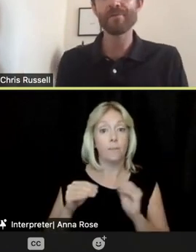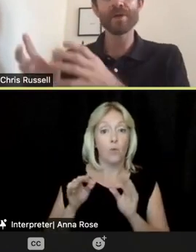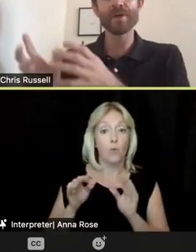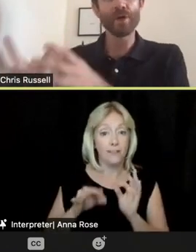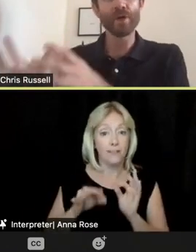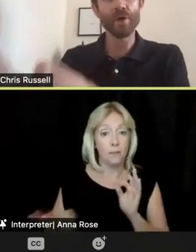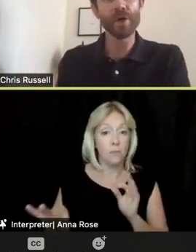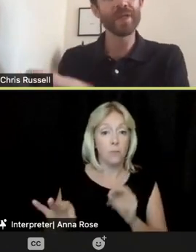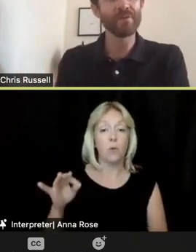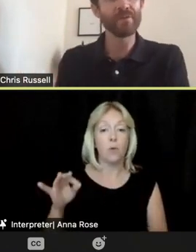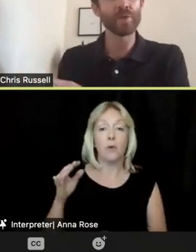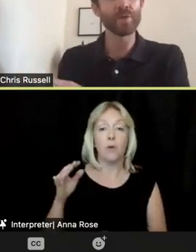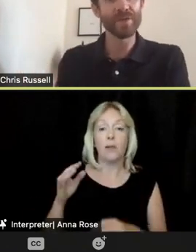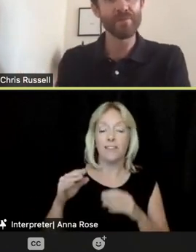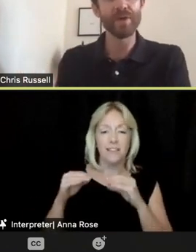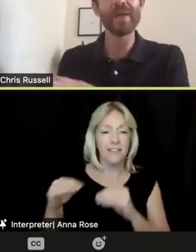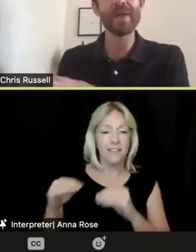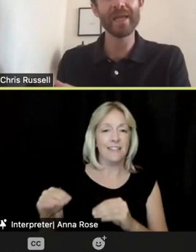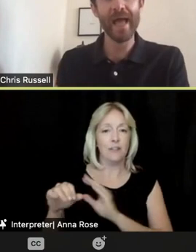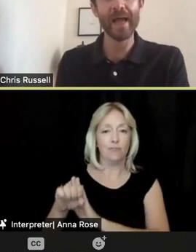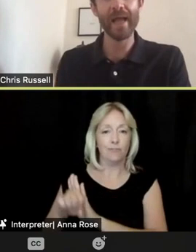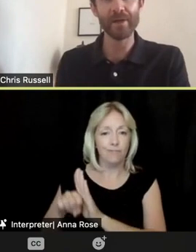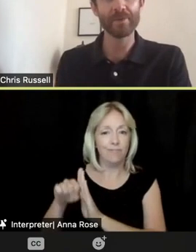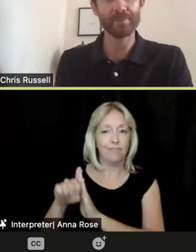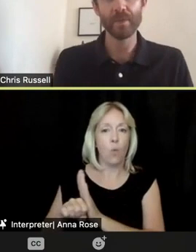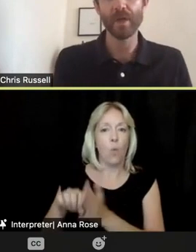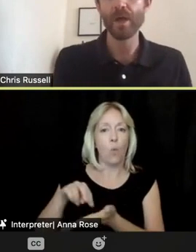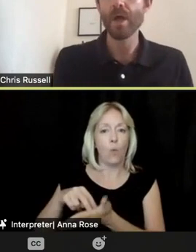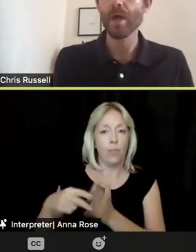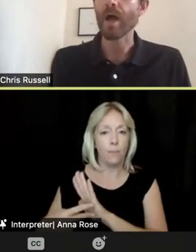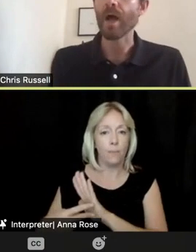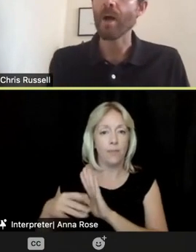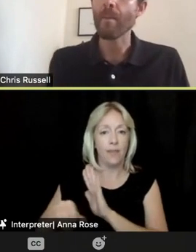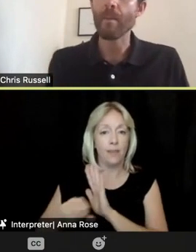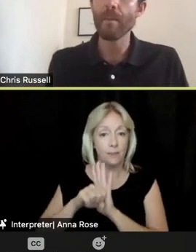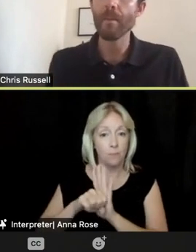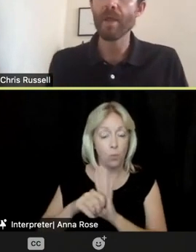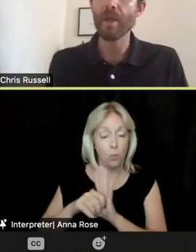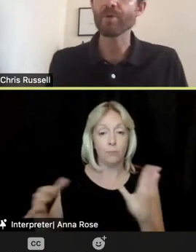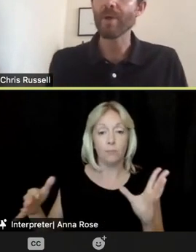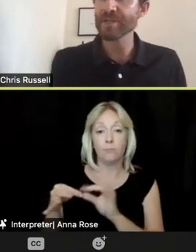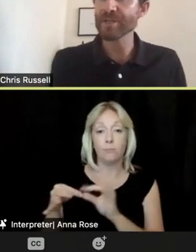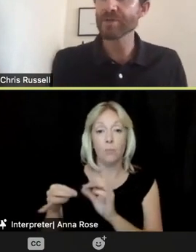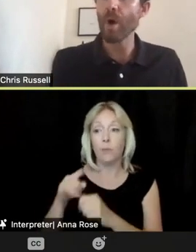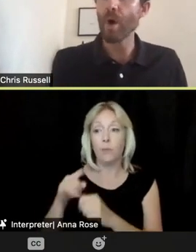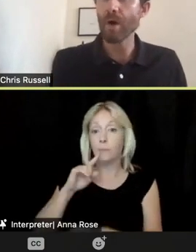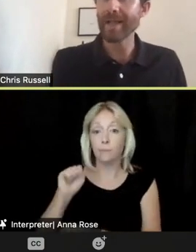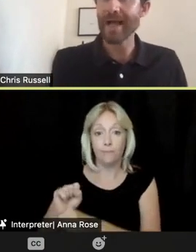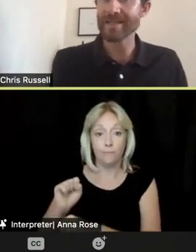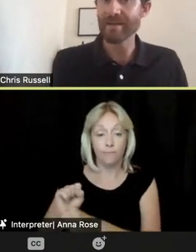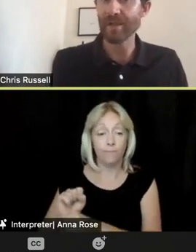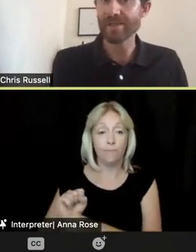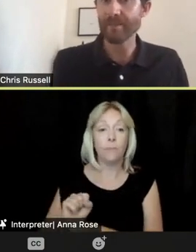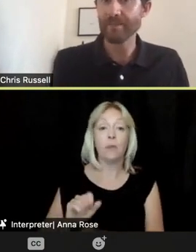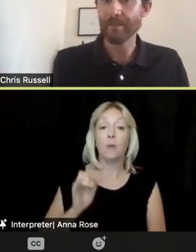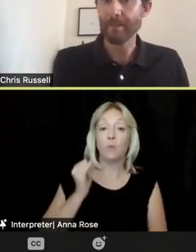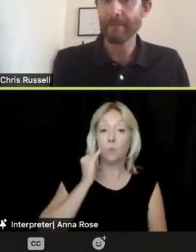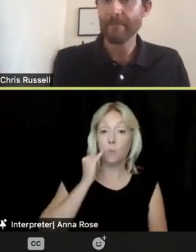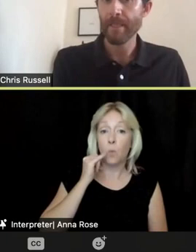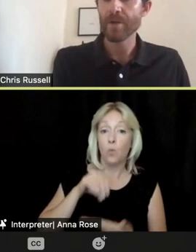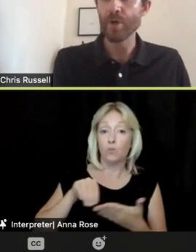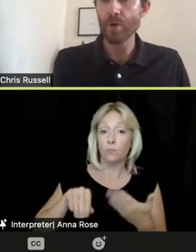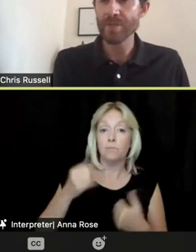You want to focus on learning the individual symbol and making that connection. Okay. If you have a student who already has